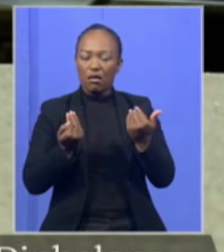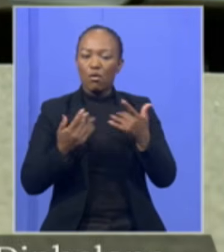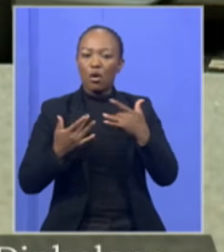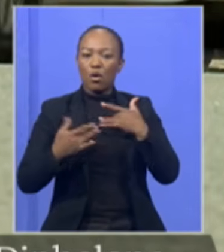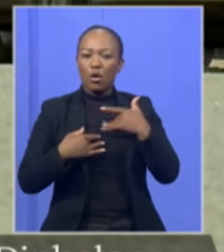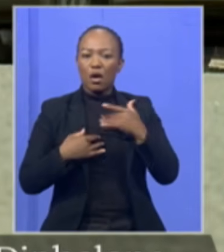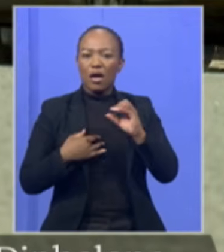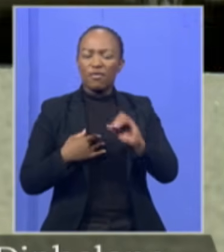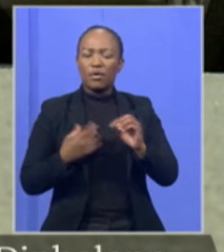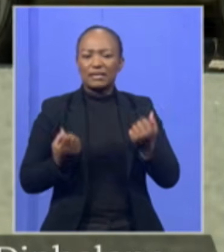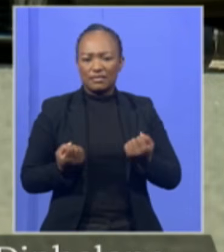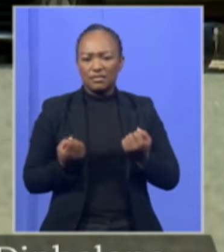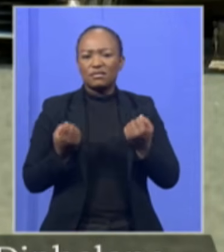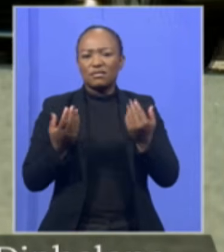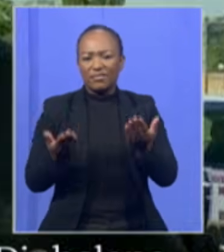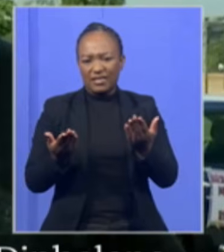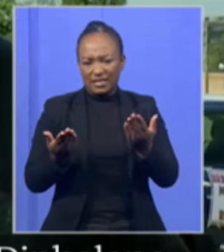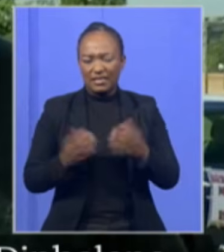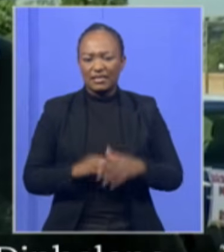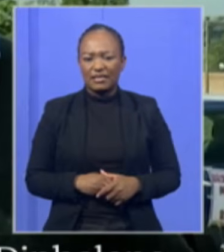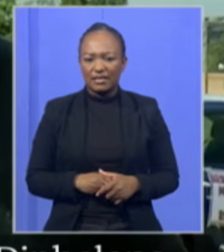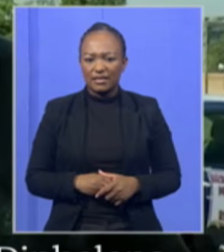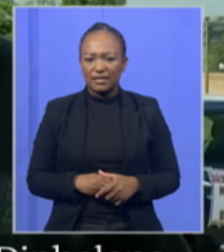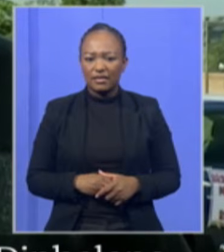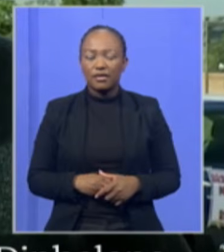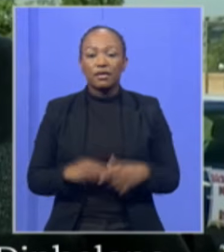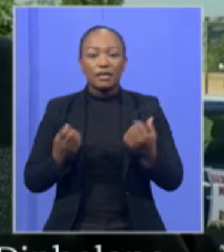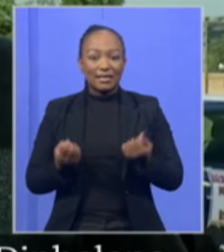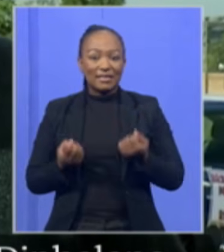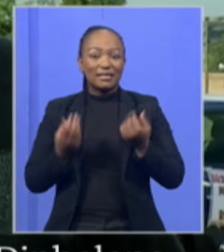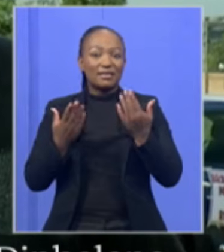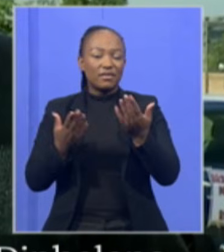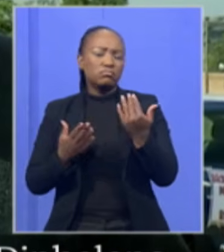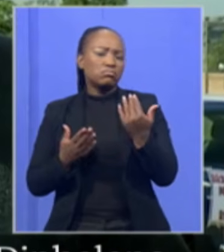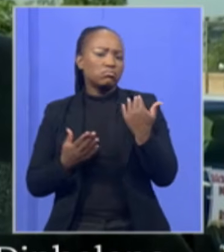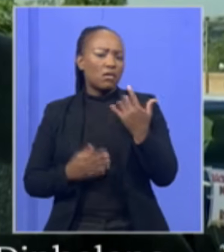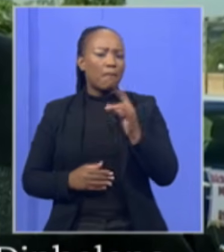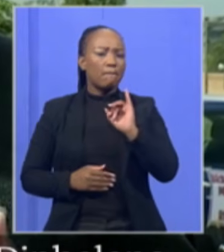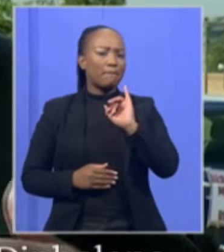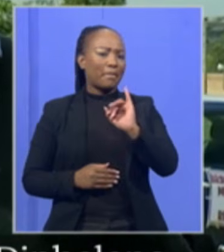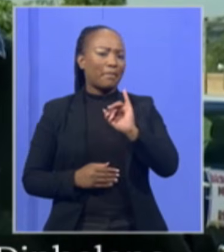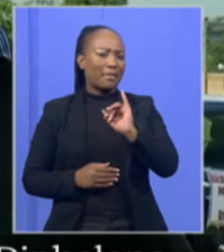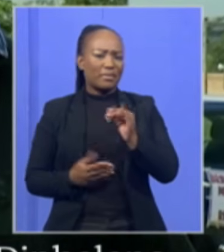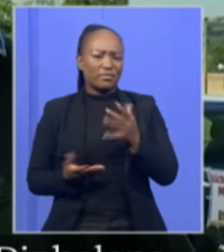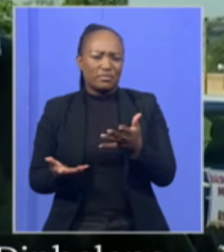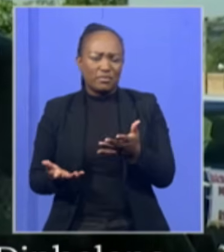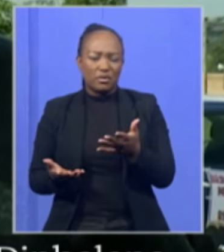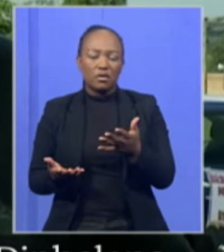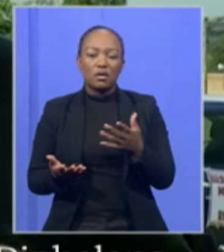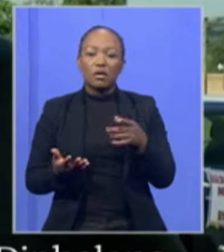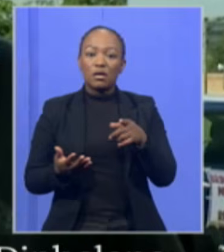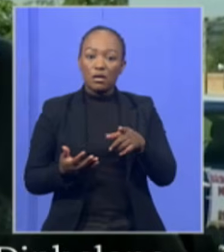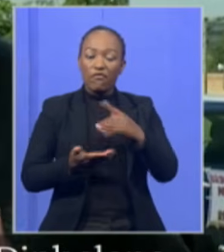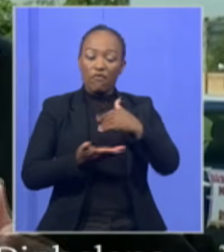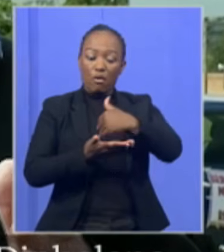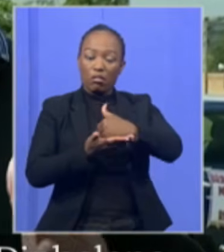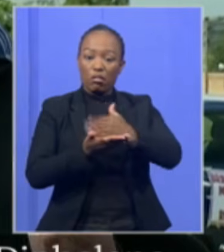sa ditirelo. Service delivery hasn't been as bad as it is at the moment, and the demarcation board must